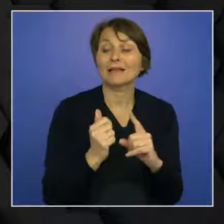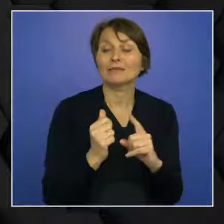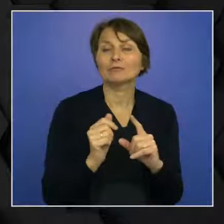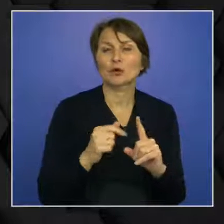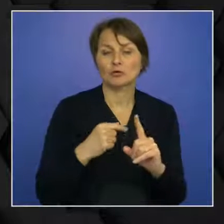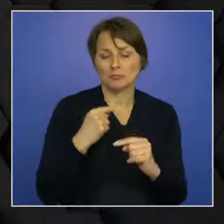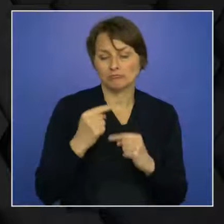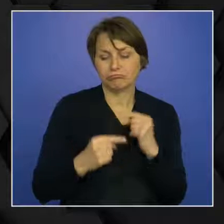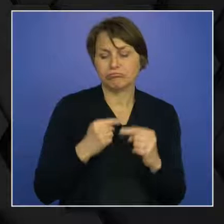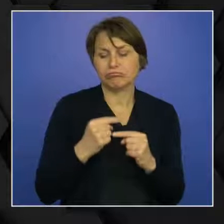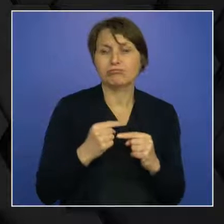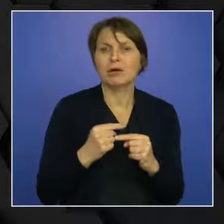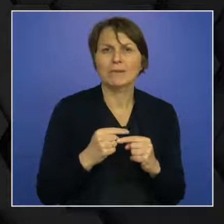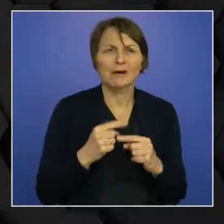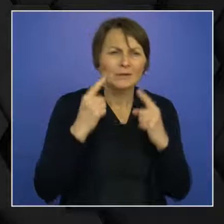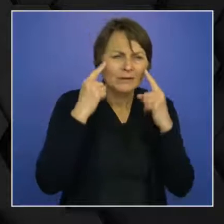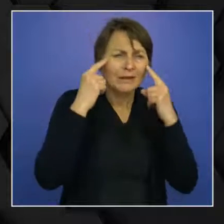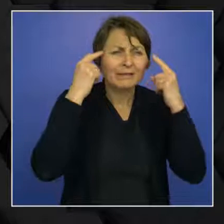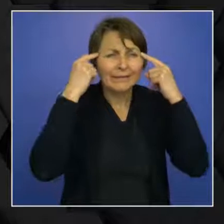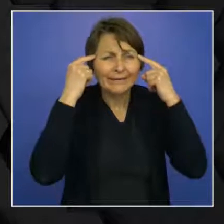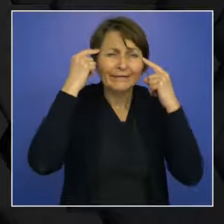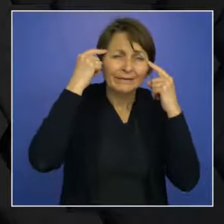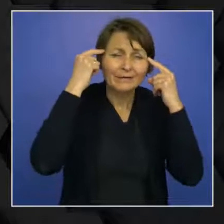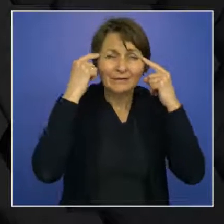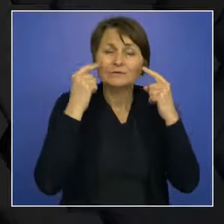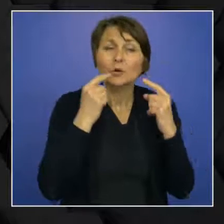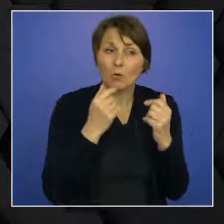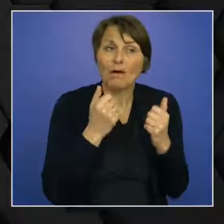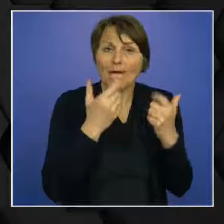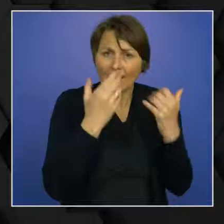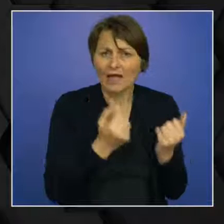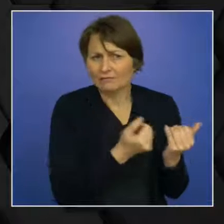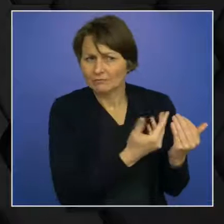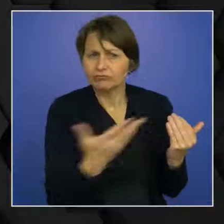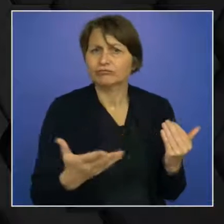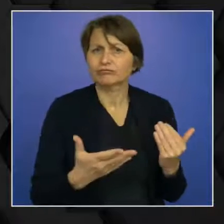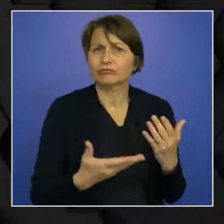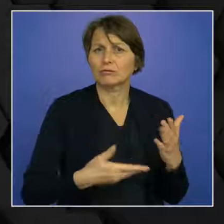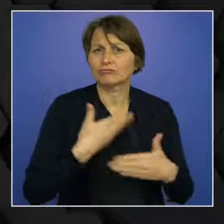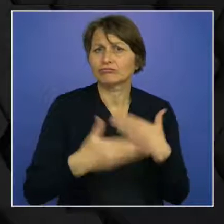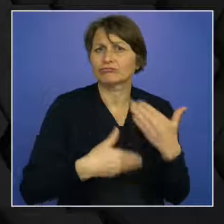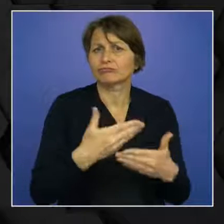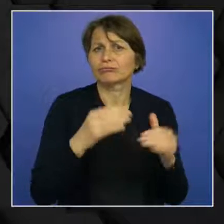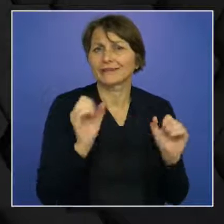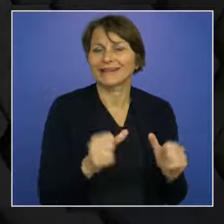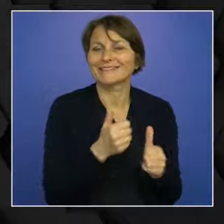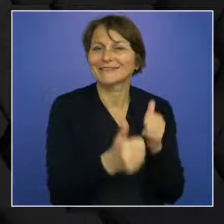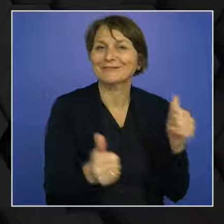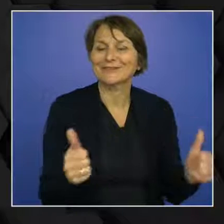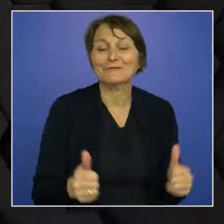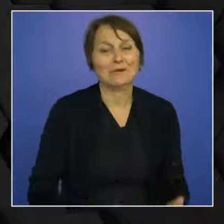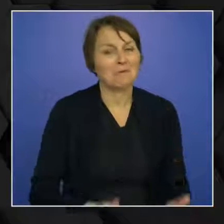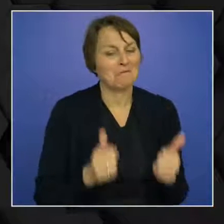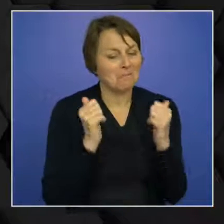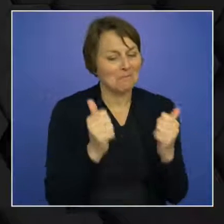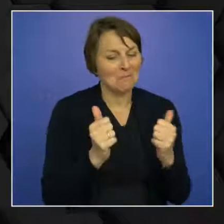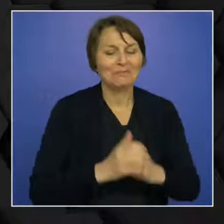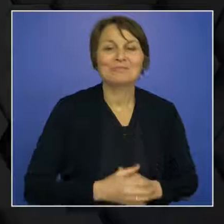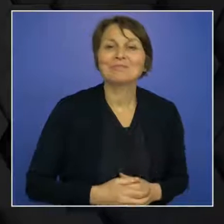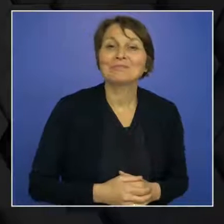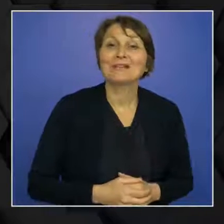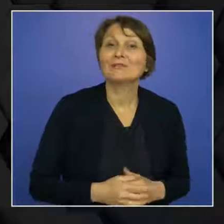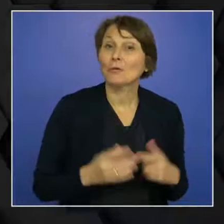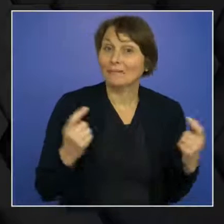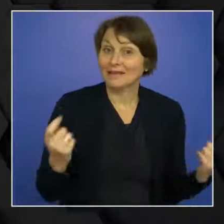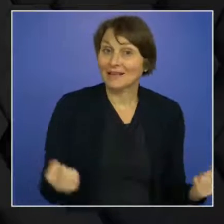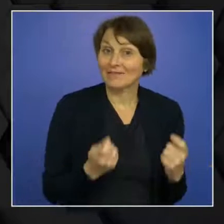accessible without it being yet another item on the to-do list of people who are putting on events. That is fantastic. Speaking of events, so before